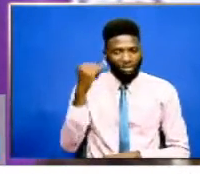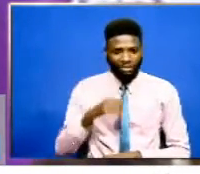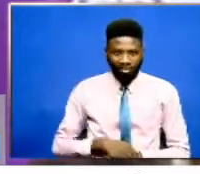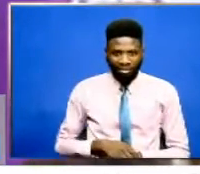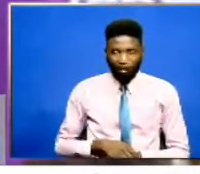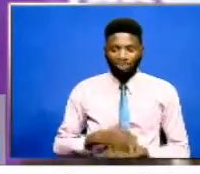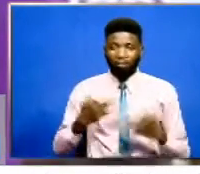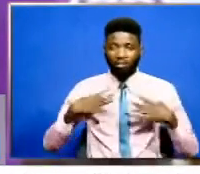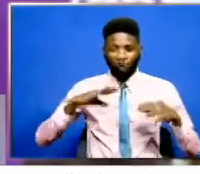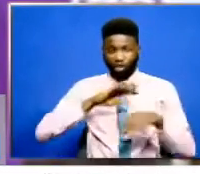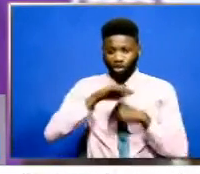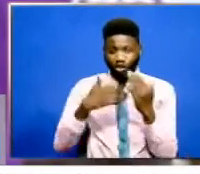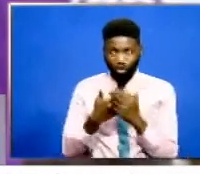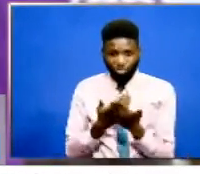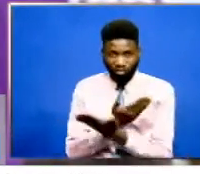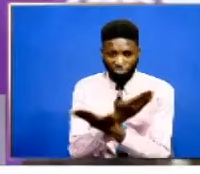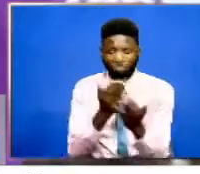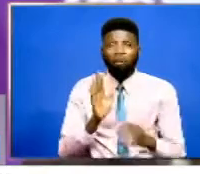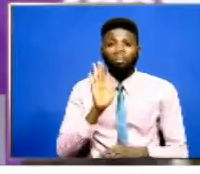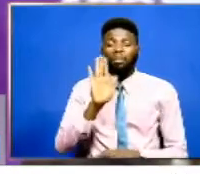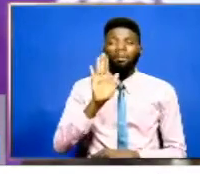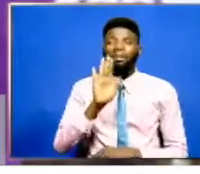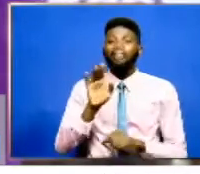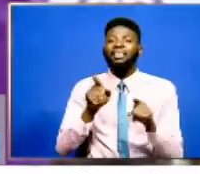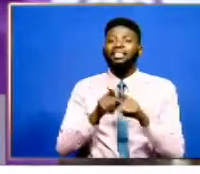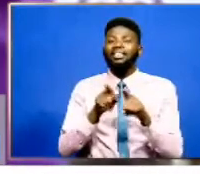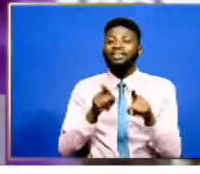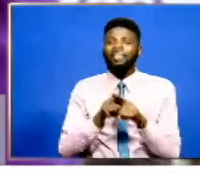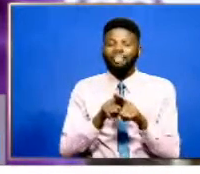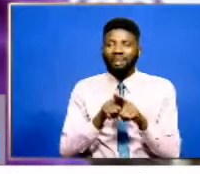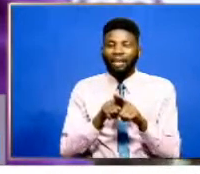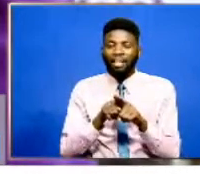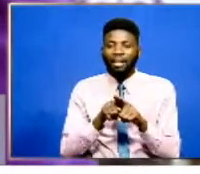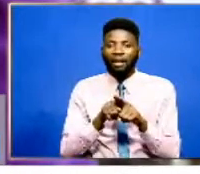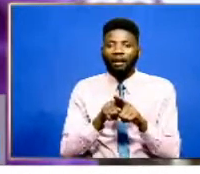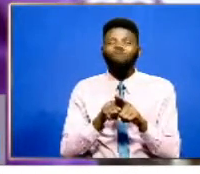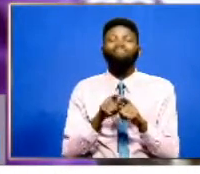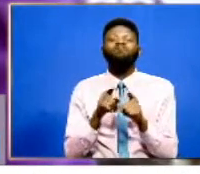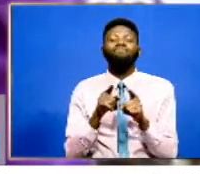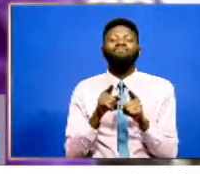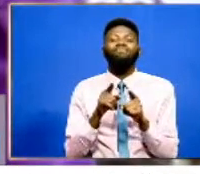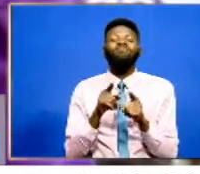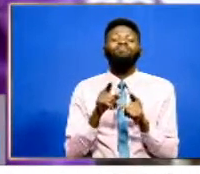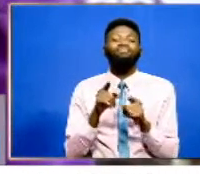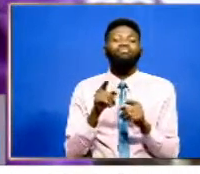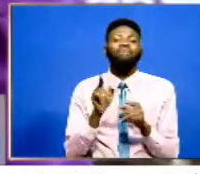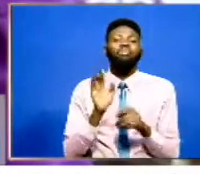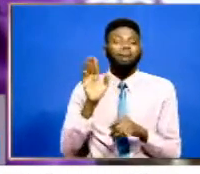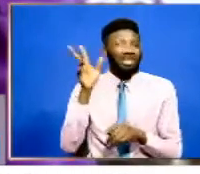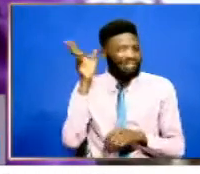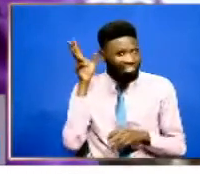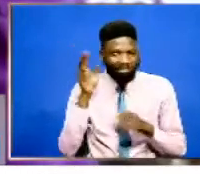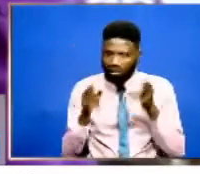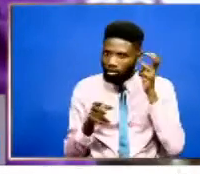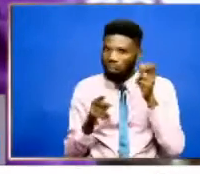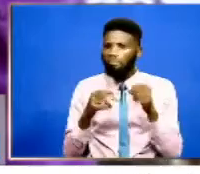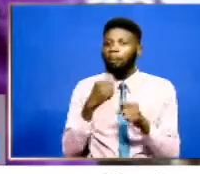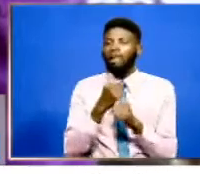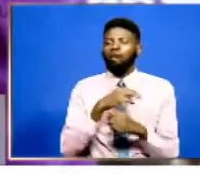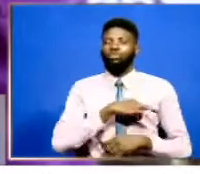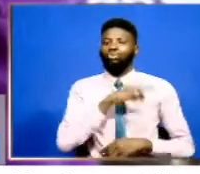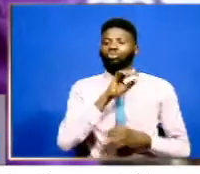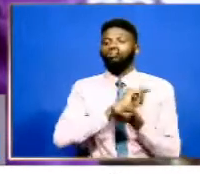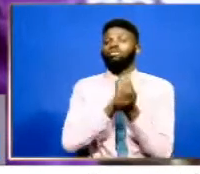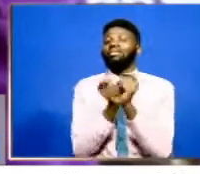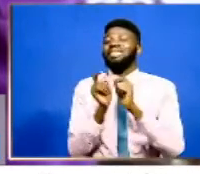present, your ears have also done something to your soul. And therefore, this beautiful time we are given by